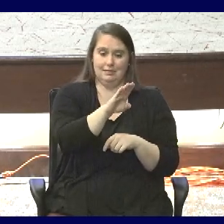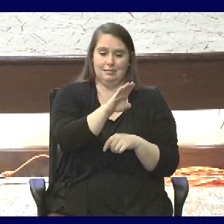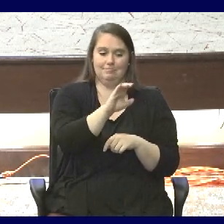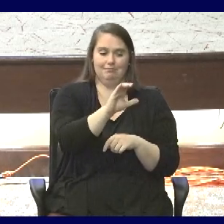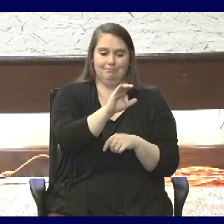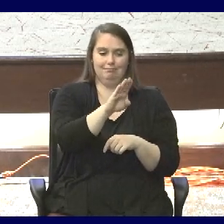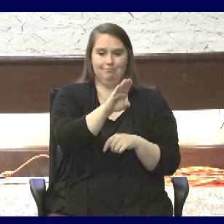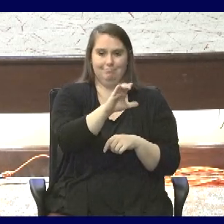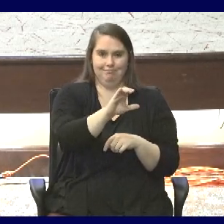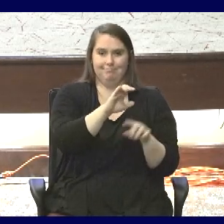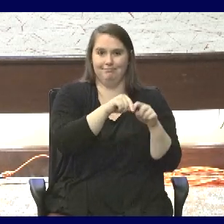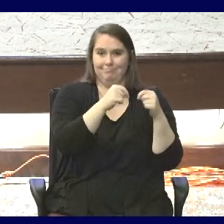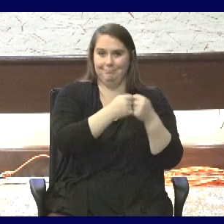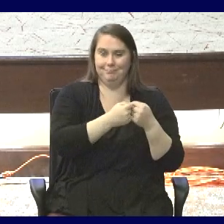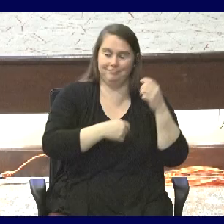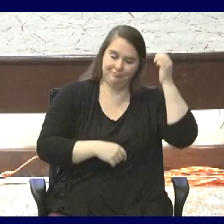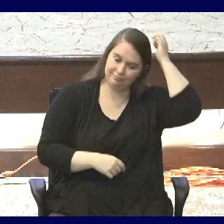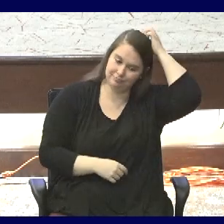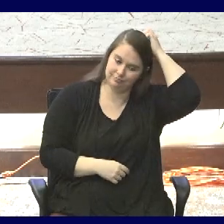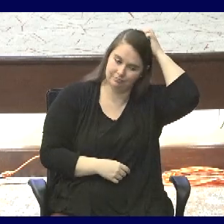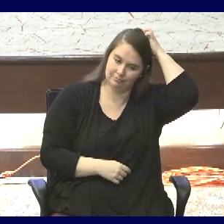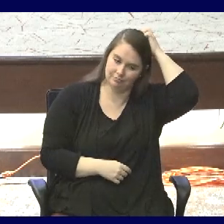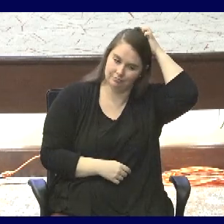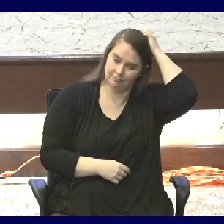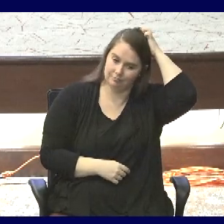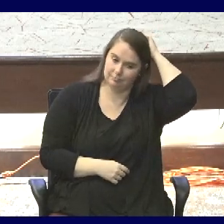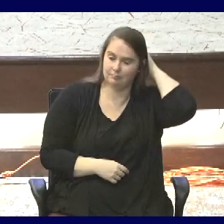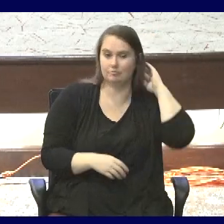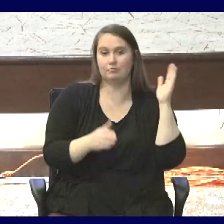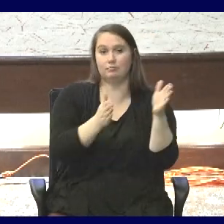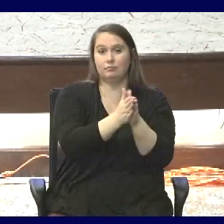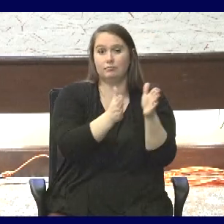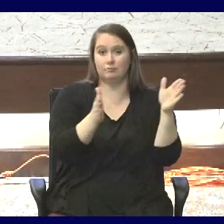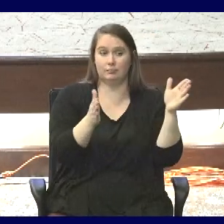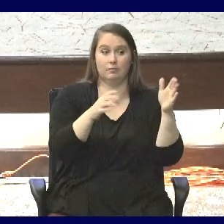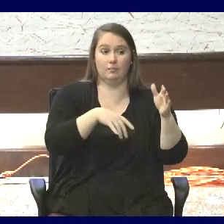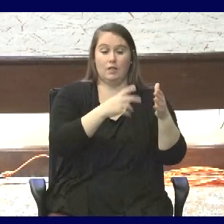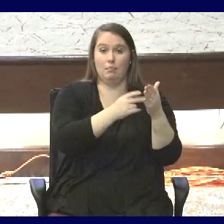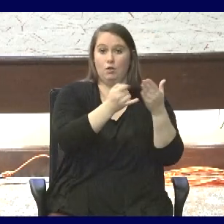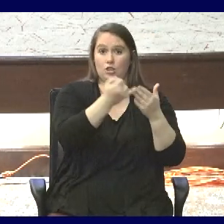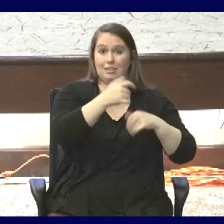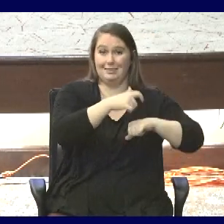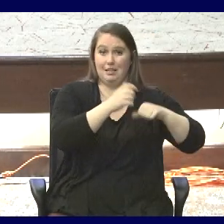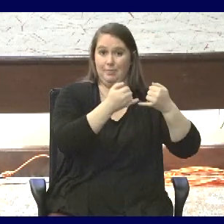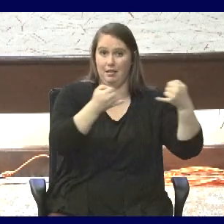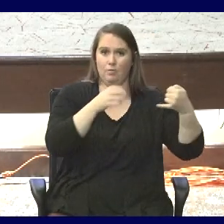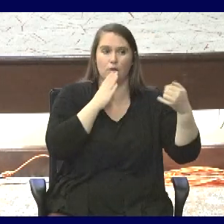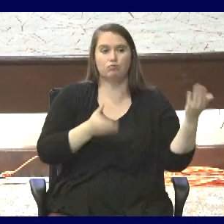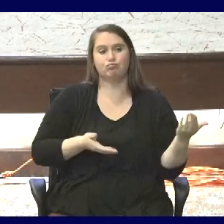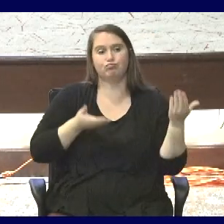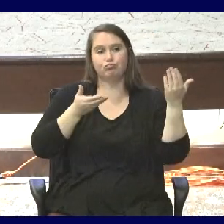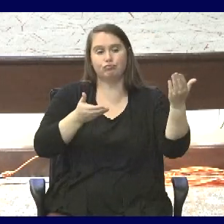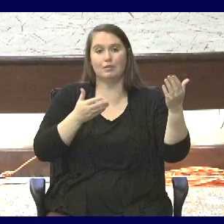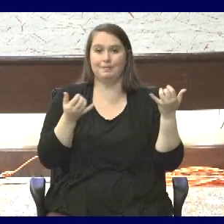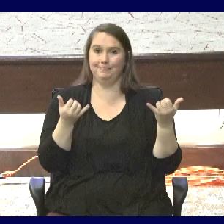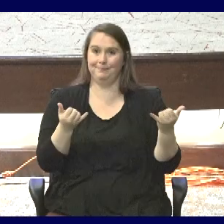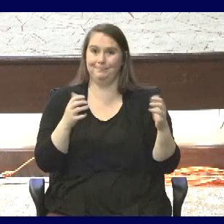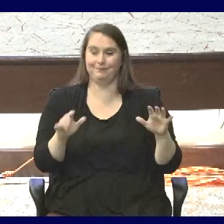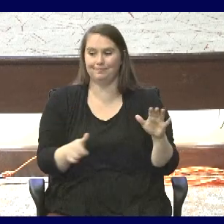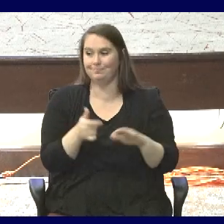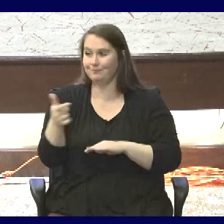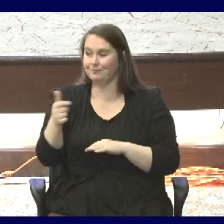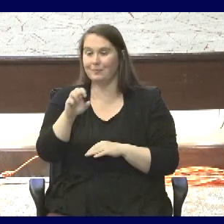detail the branding process and scope of work, and present the project timeline and deliverables. It is now my pleasure to turn it over to Emily